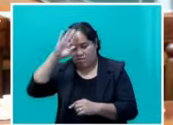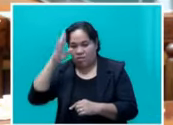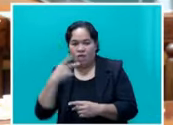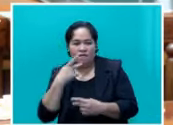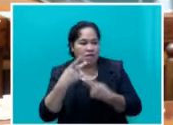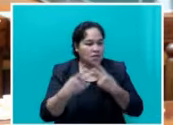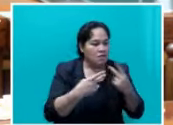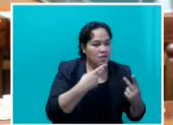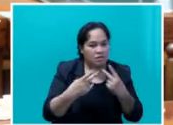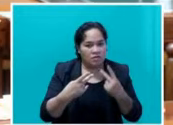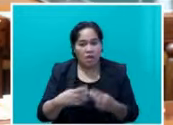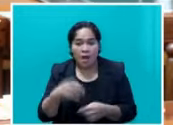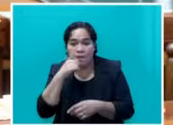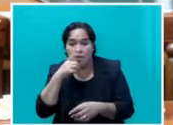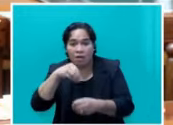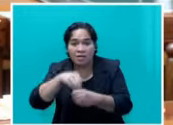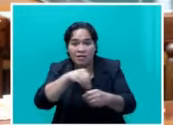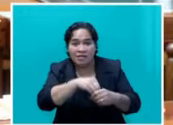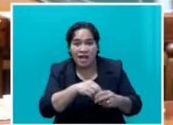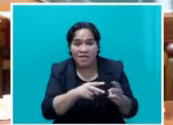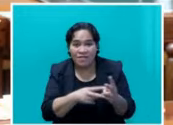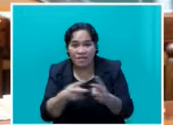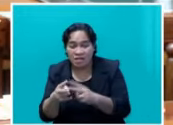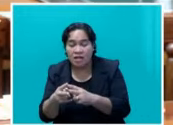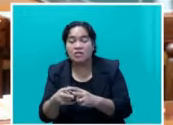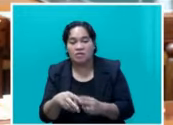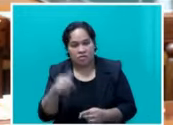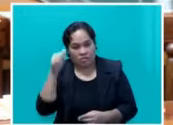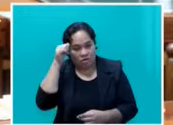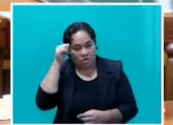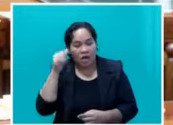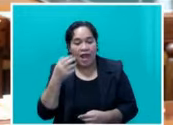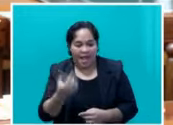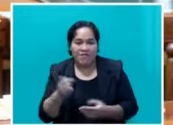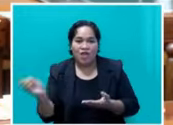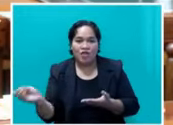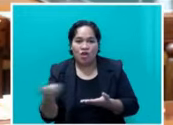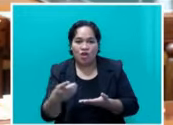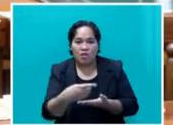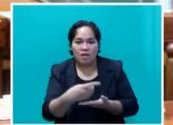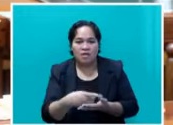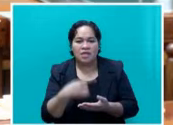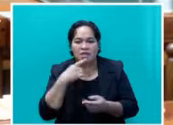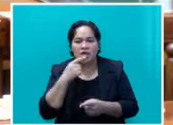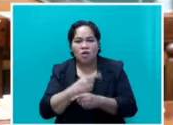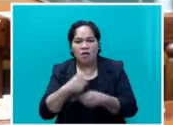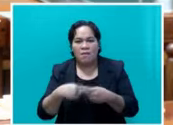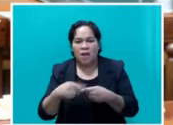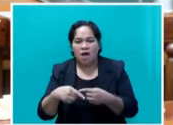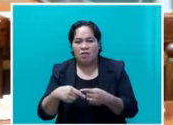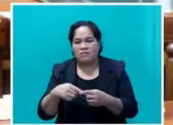know the Abusa, Honorable Speaker, know that there is a document that is called Tukutukuraramba,